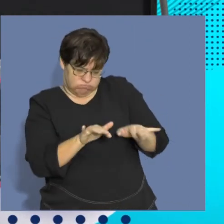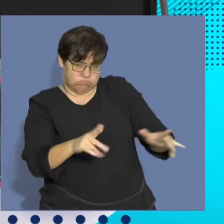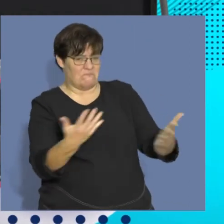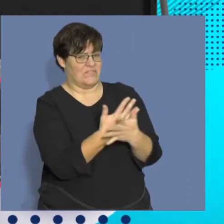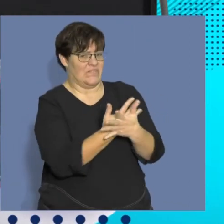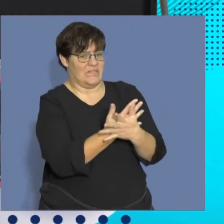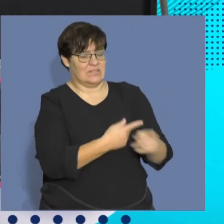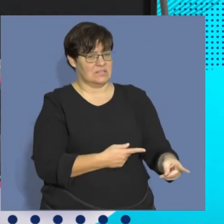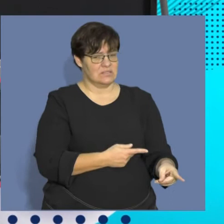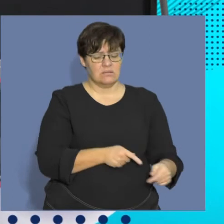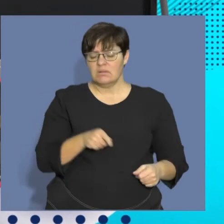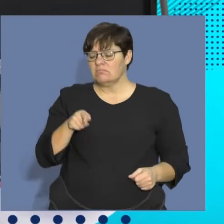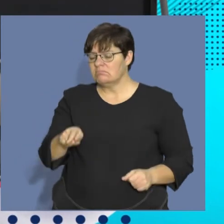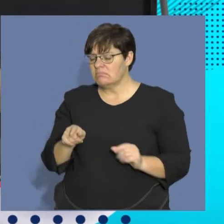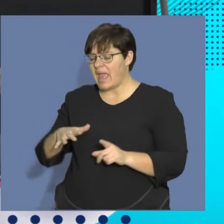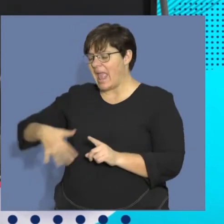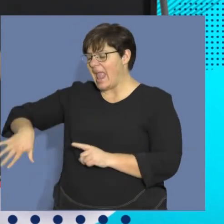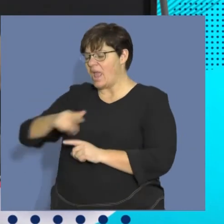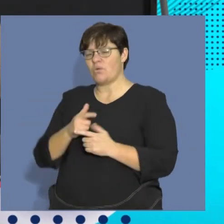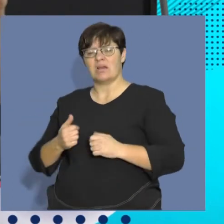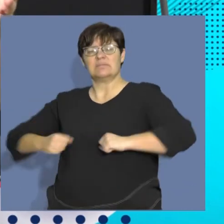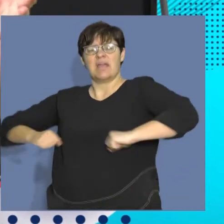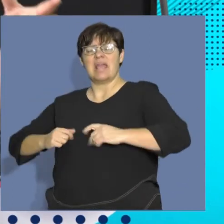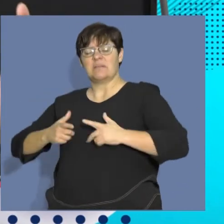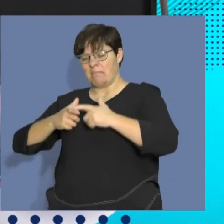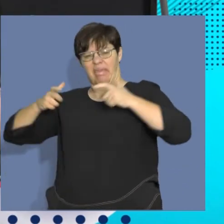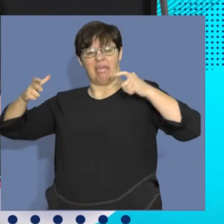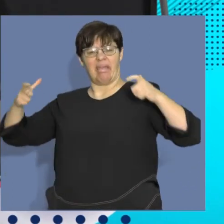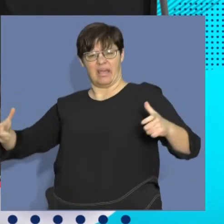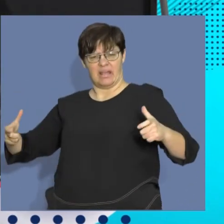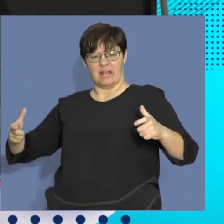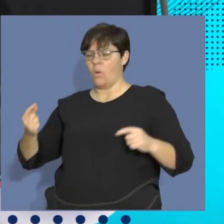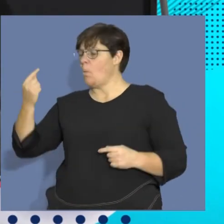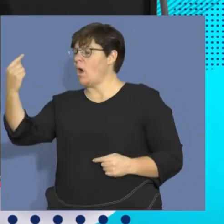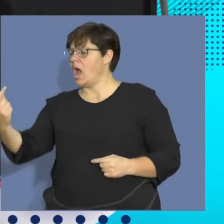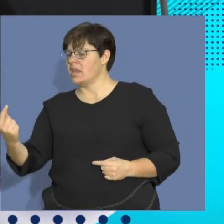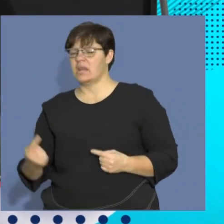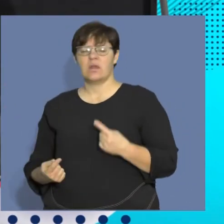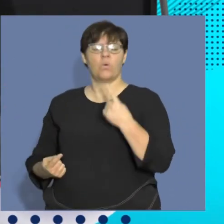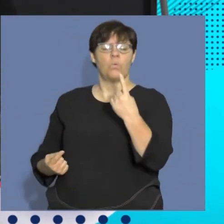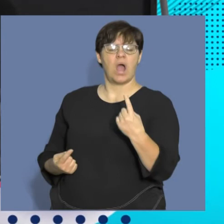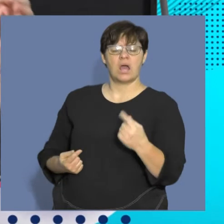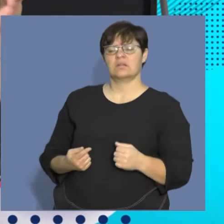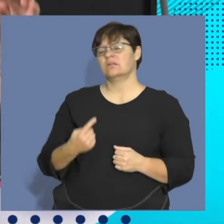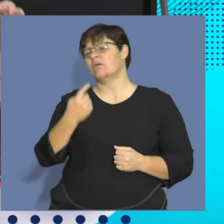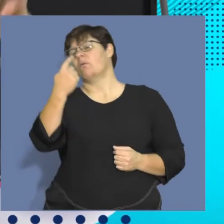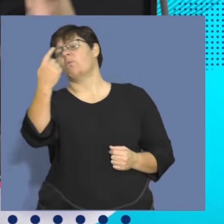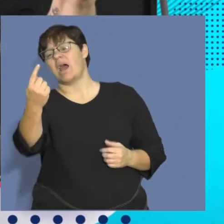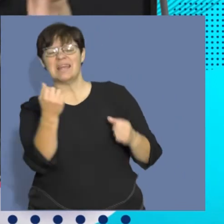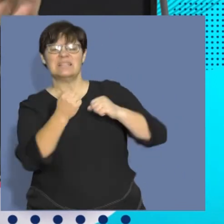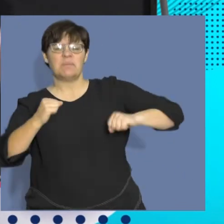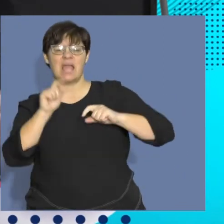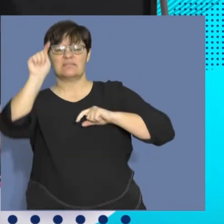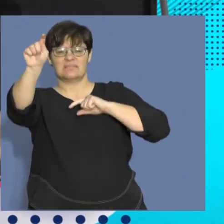spreading more rapidly. Whereas if there is not a very dense population, if we've got lots